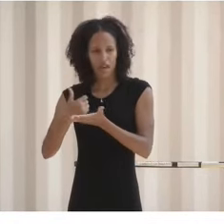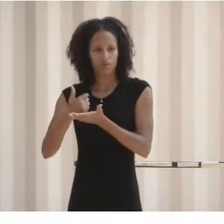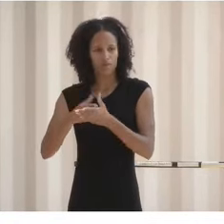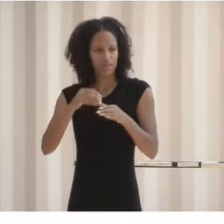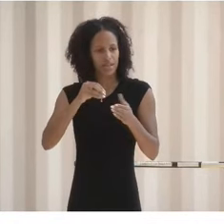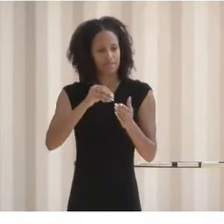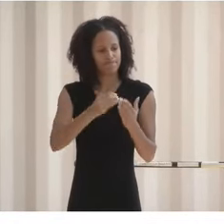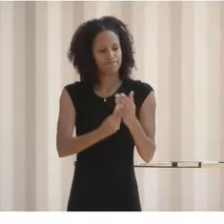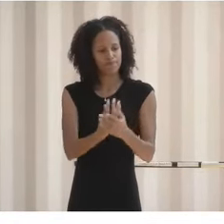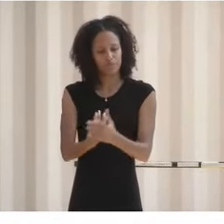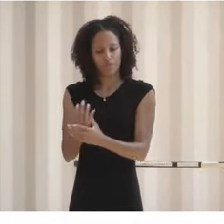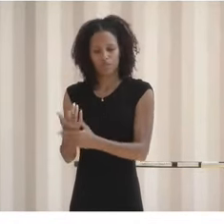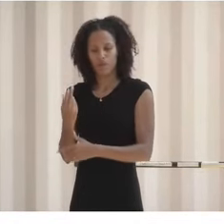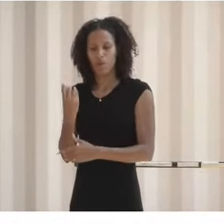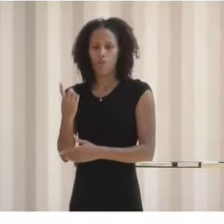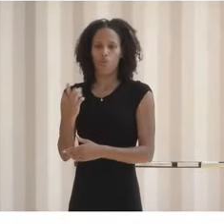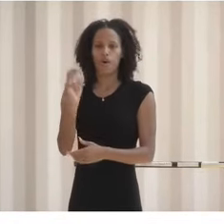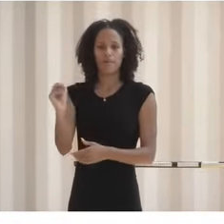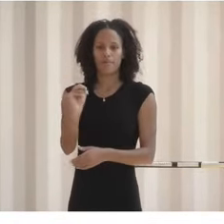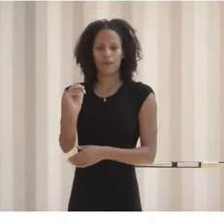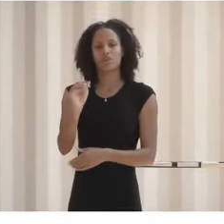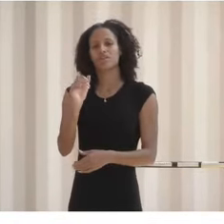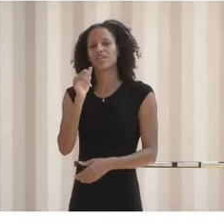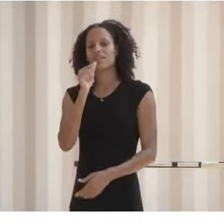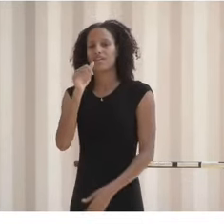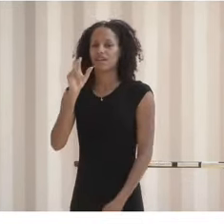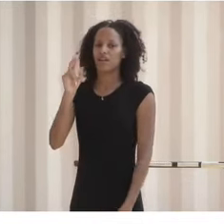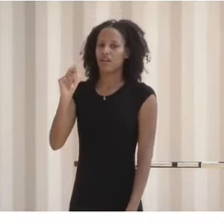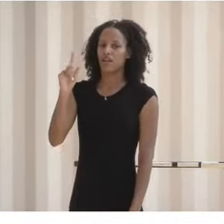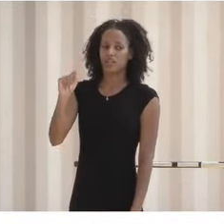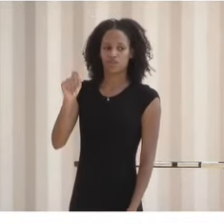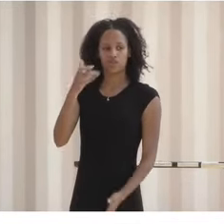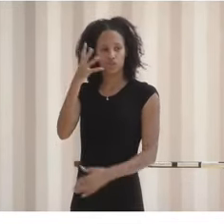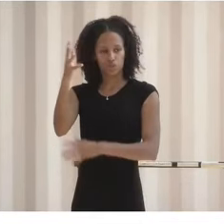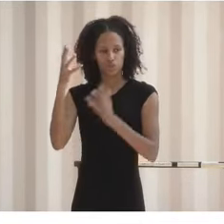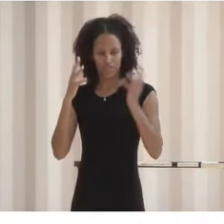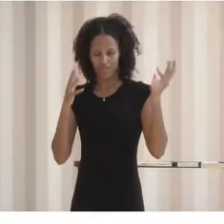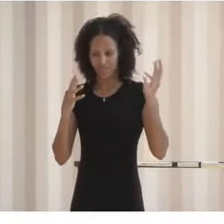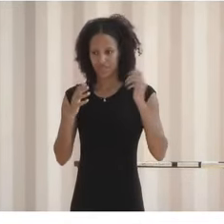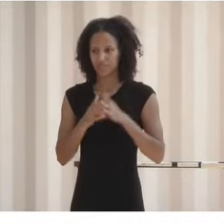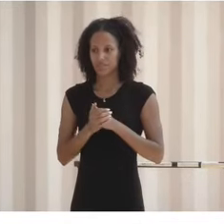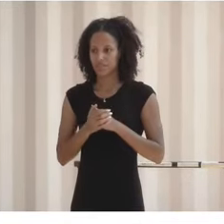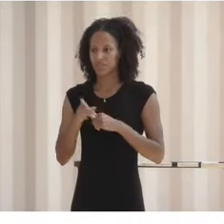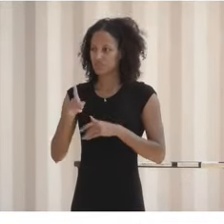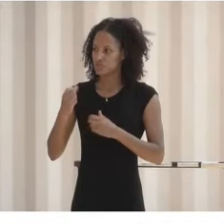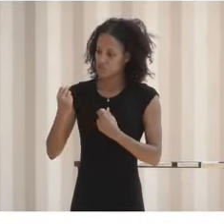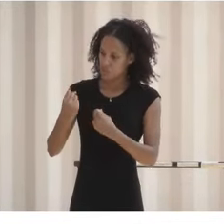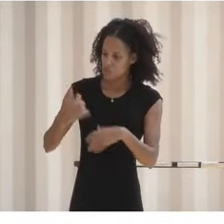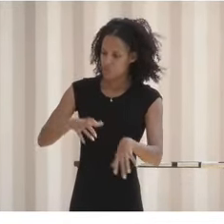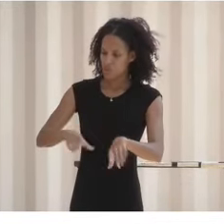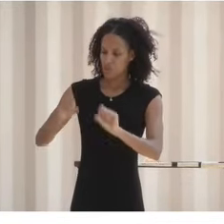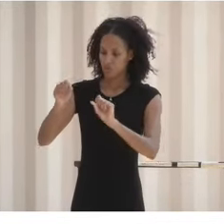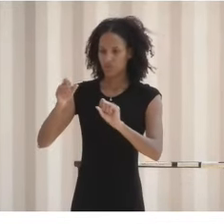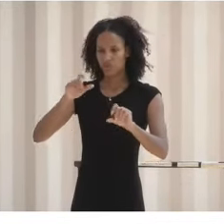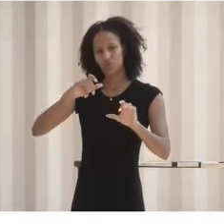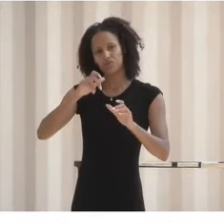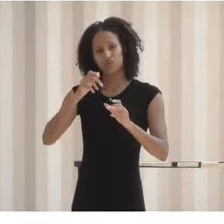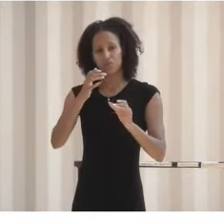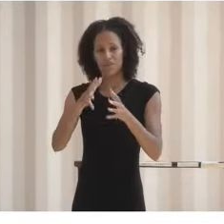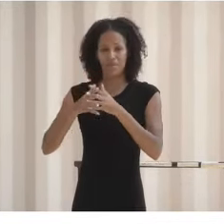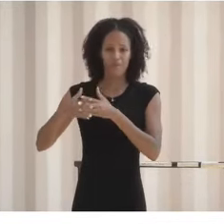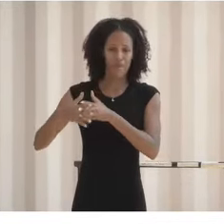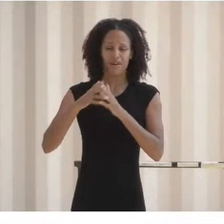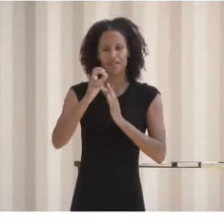which is helping to plant 1 million nut trees in the Mid-Atlantic region. He has worked in agroecological and whole system designs throughout the Americas for